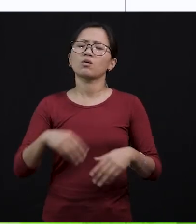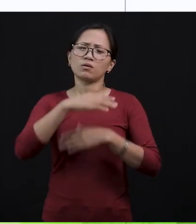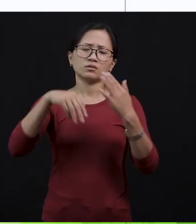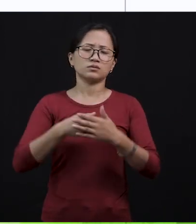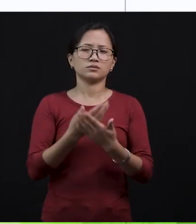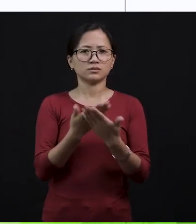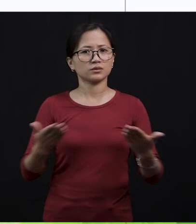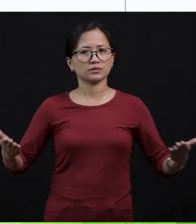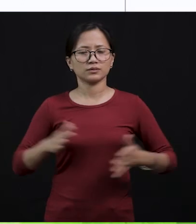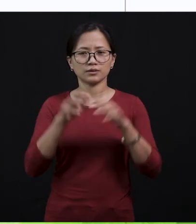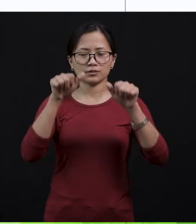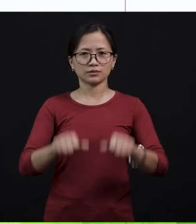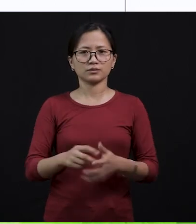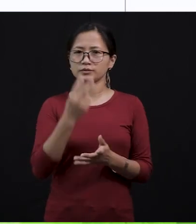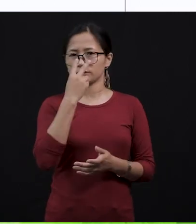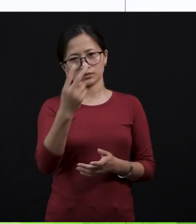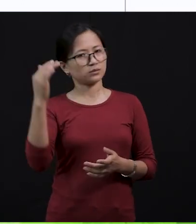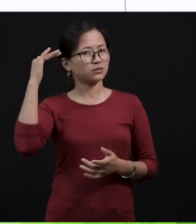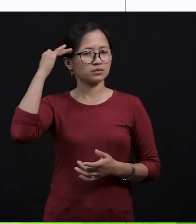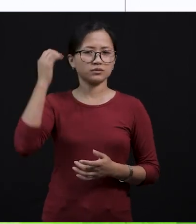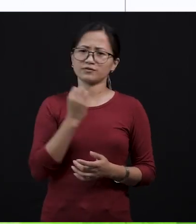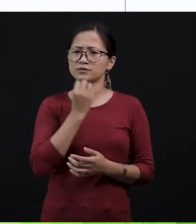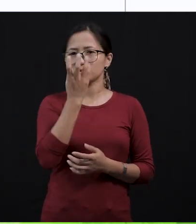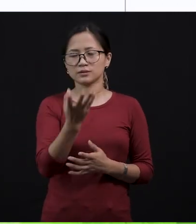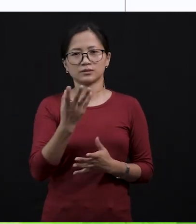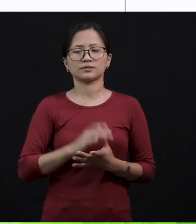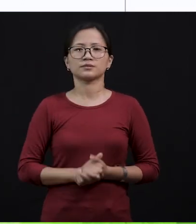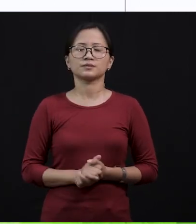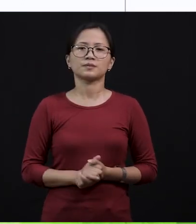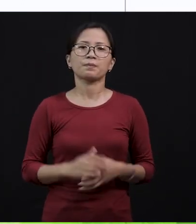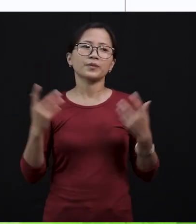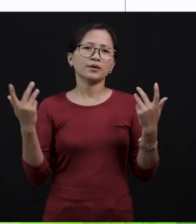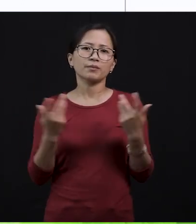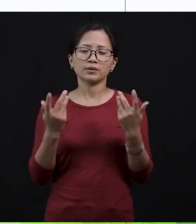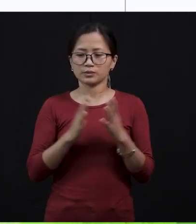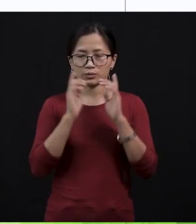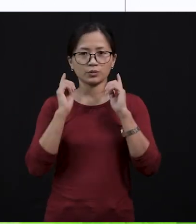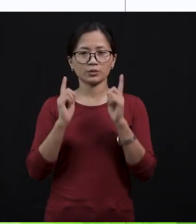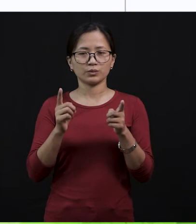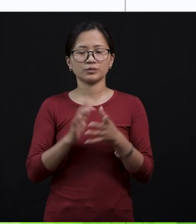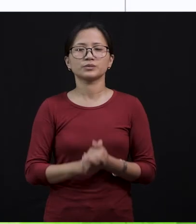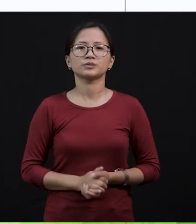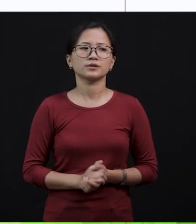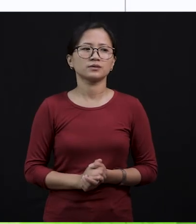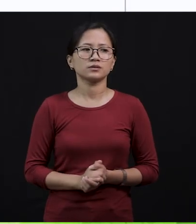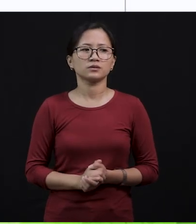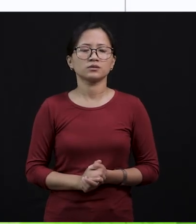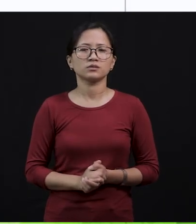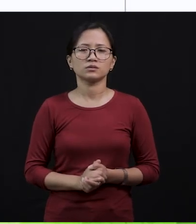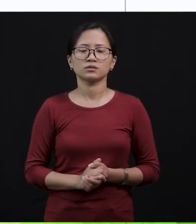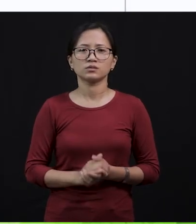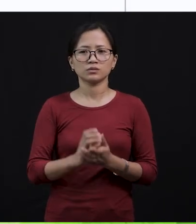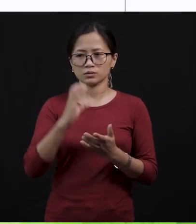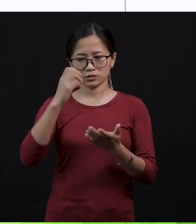kind of things, we will be able to recognize him very easily. But what happened? But when